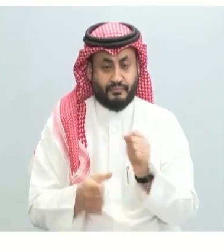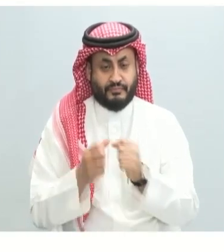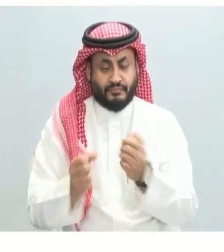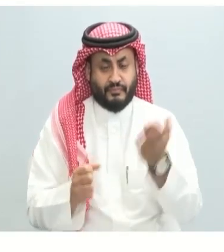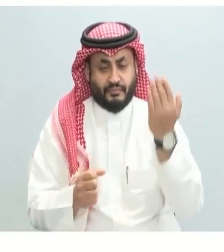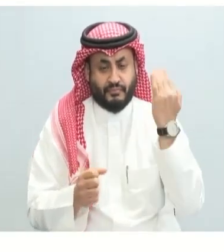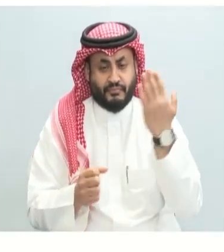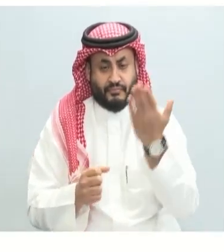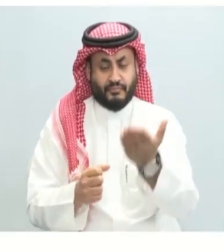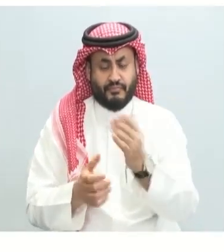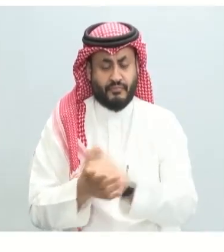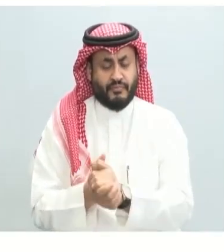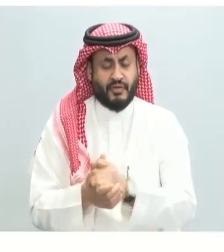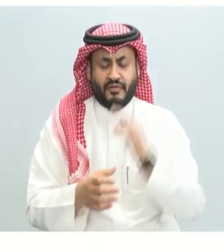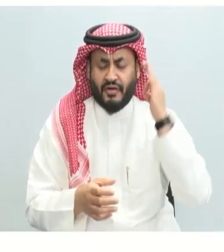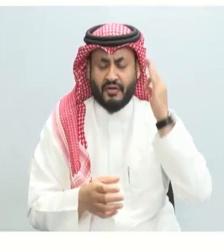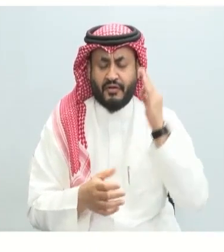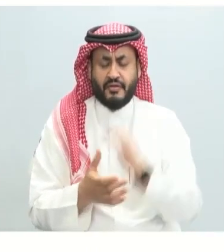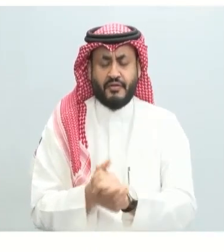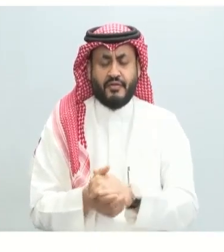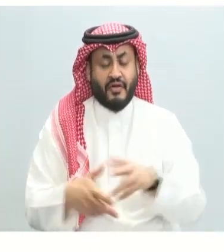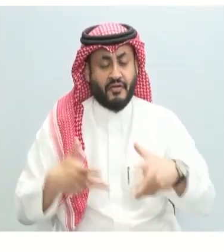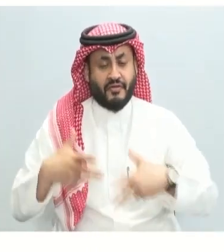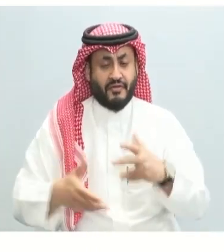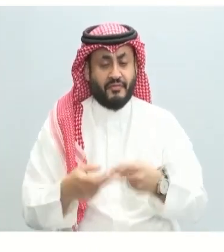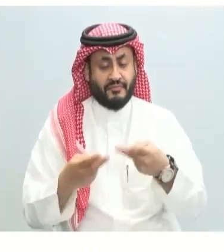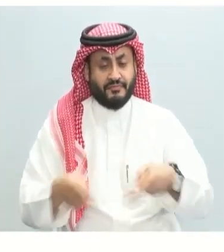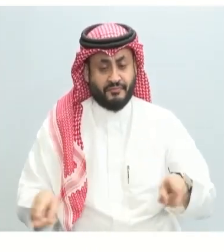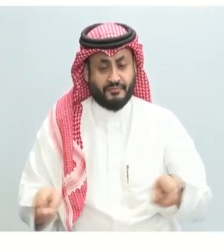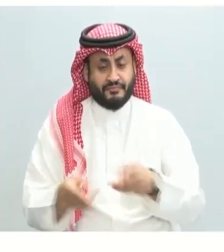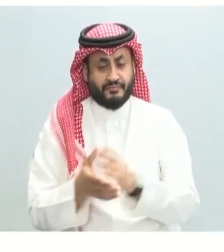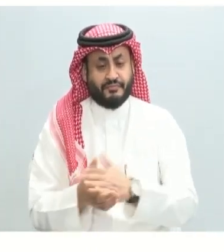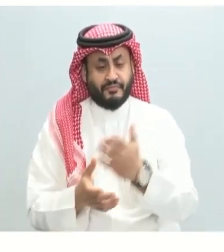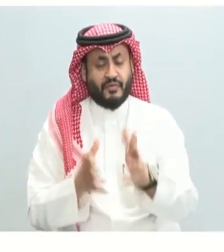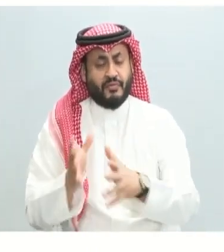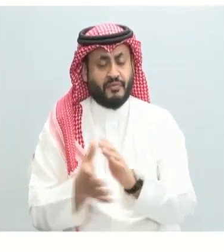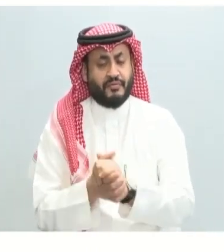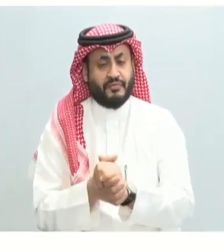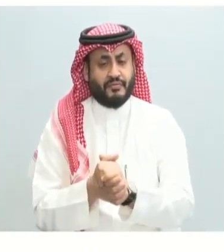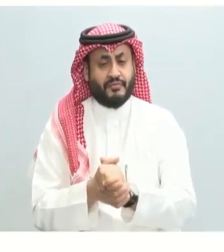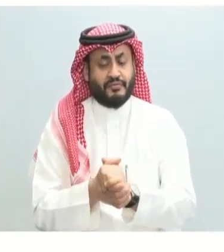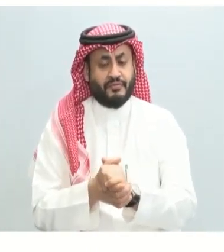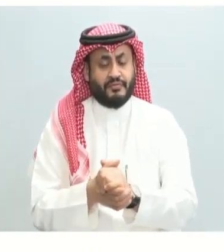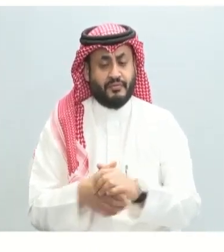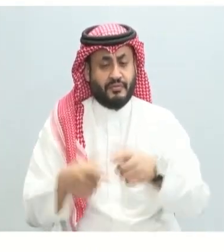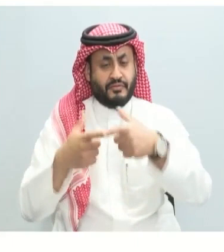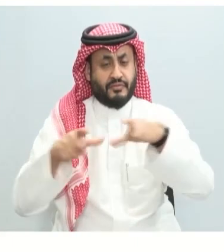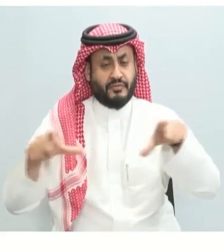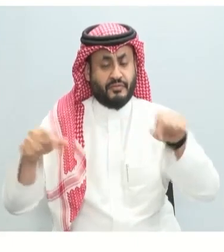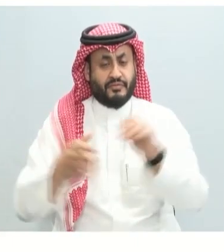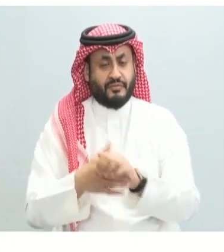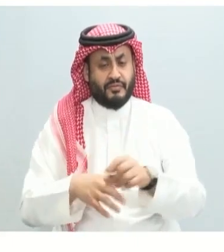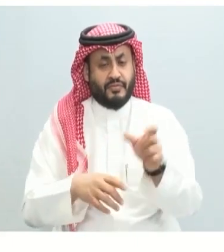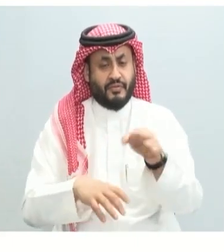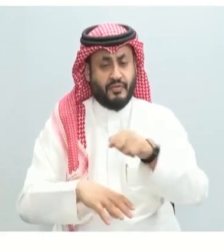Last lesson, we did listen to an interesting chant, which is about, or which is called, things on